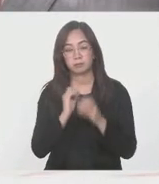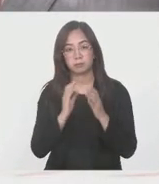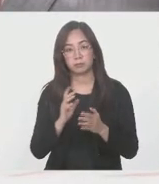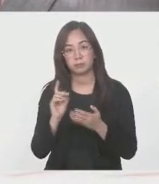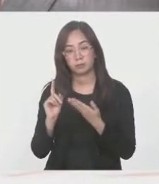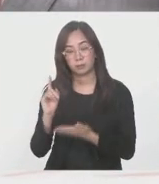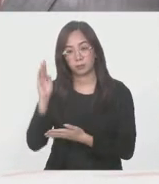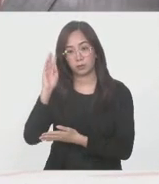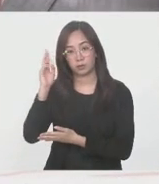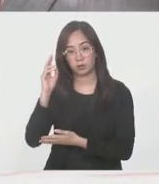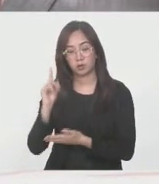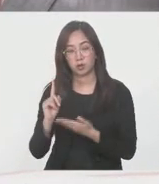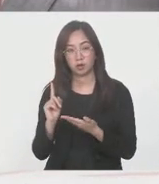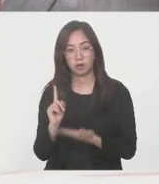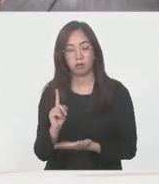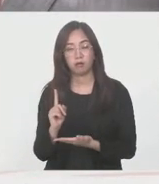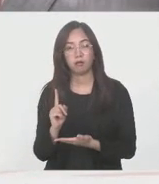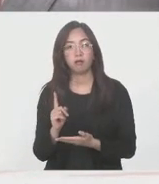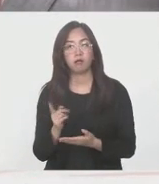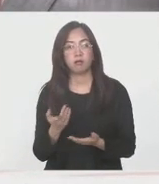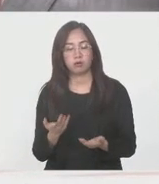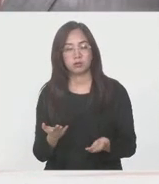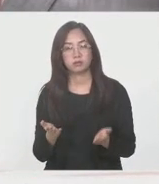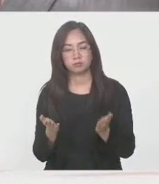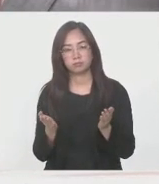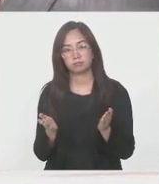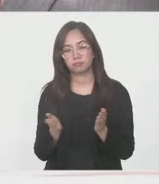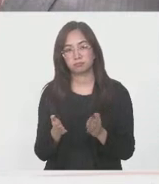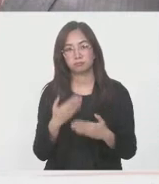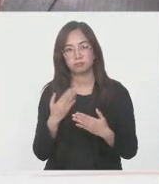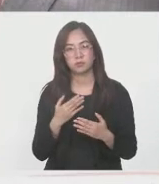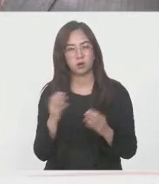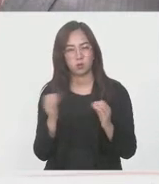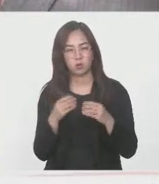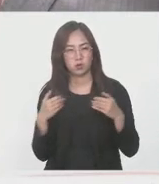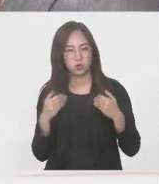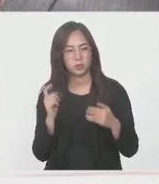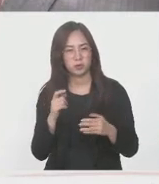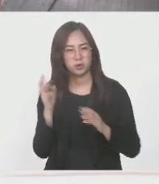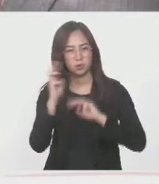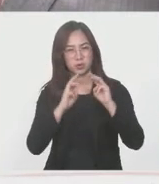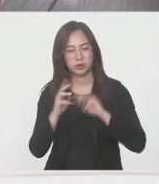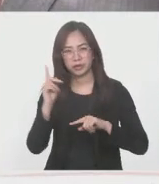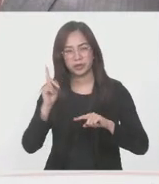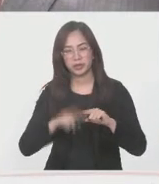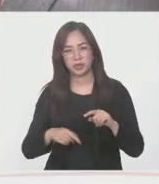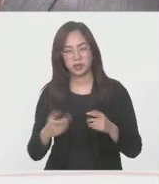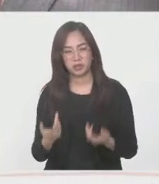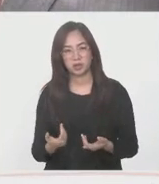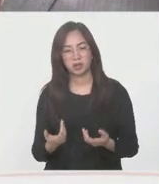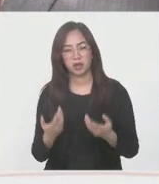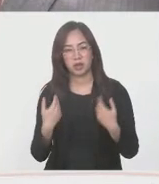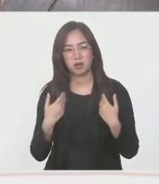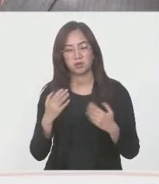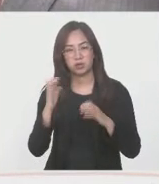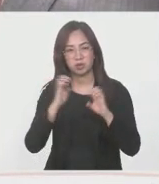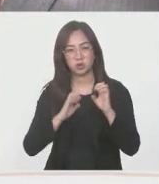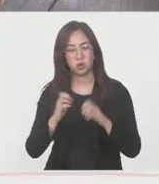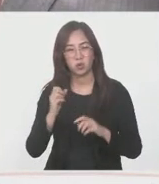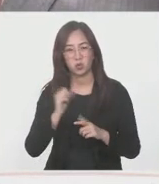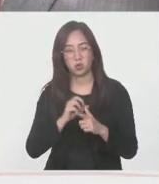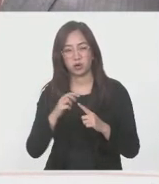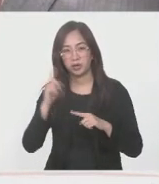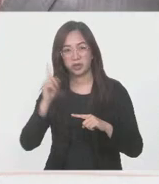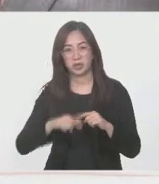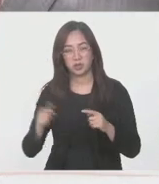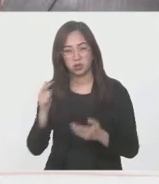author of the bill, lauded its enactment, saying that no youth should worry that they could not take an exam or that they could not graduate